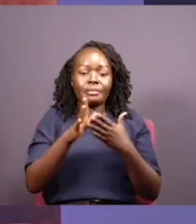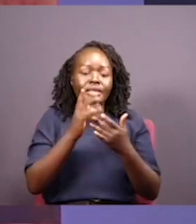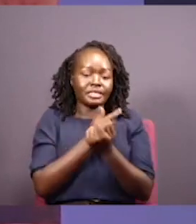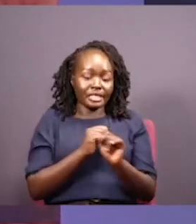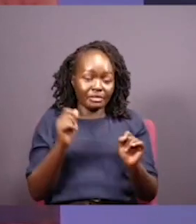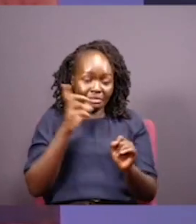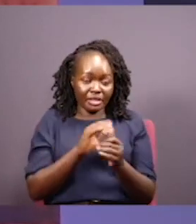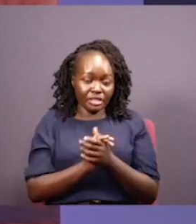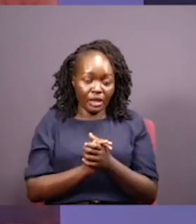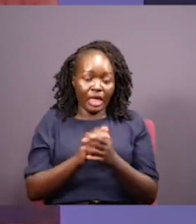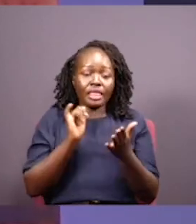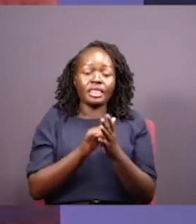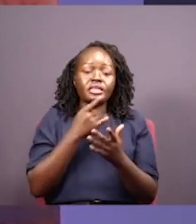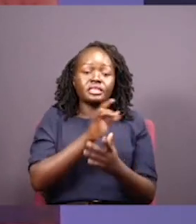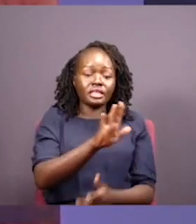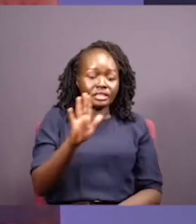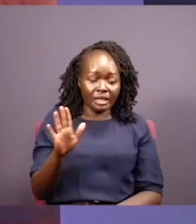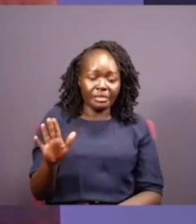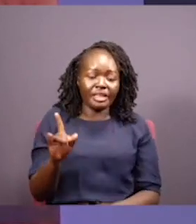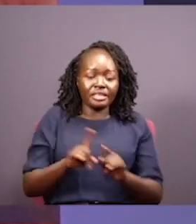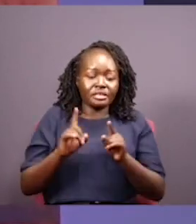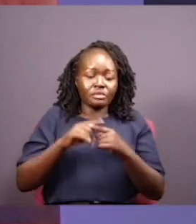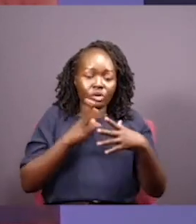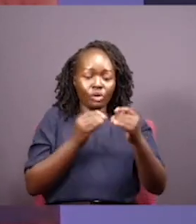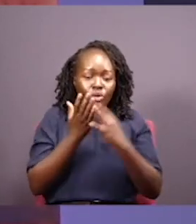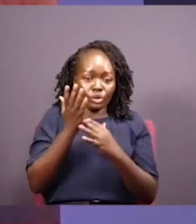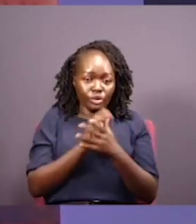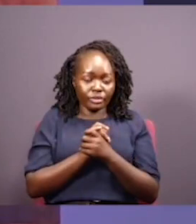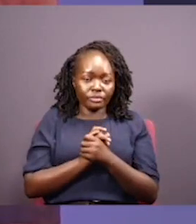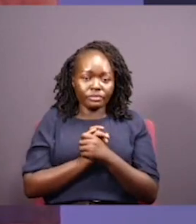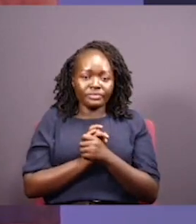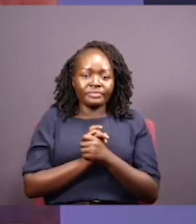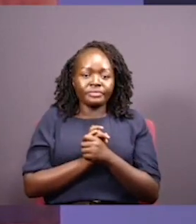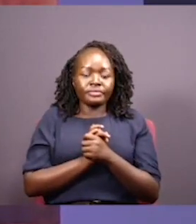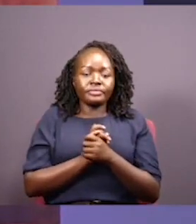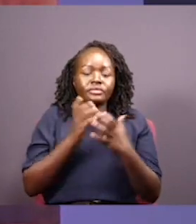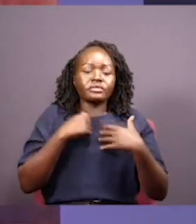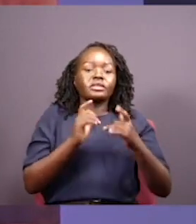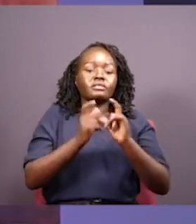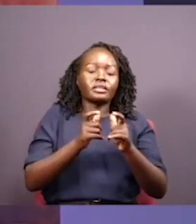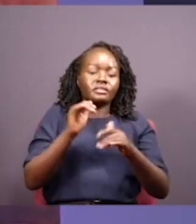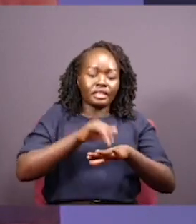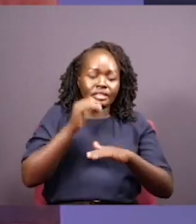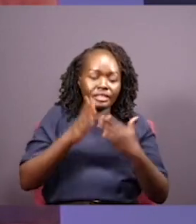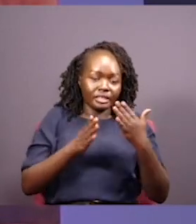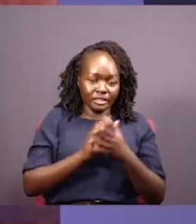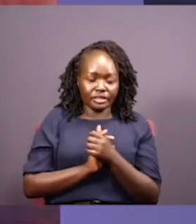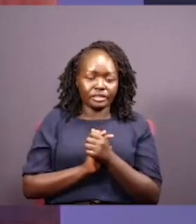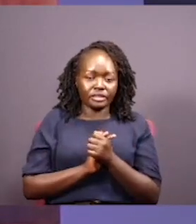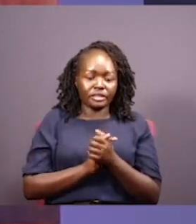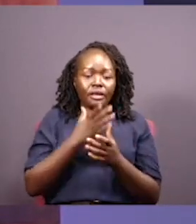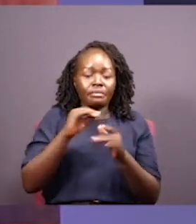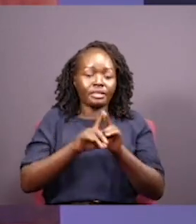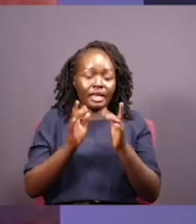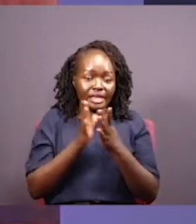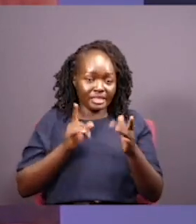he tells them, as you go through, there is a reward at the end. So my brother, my sister,